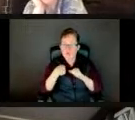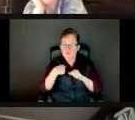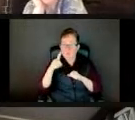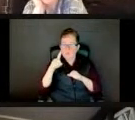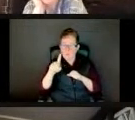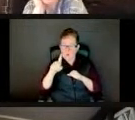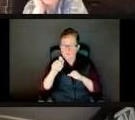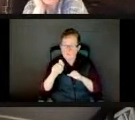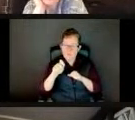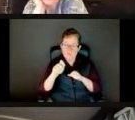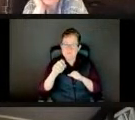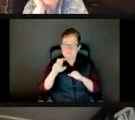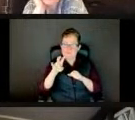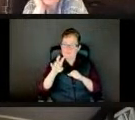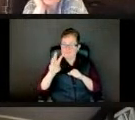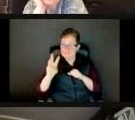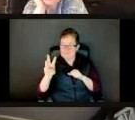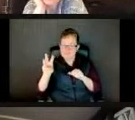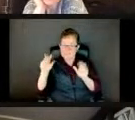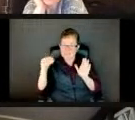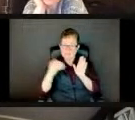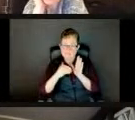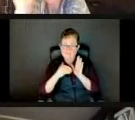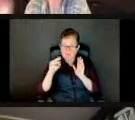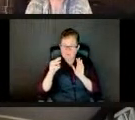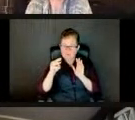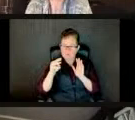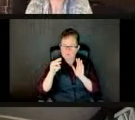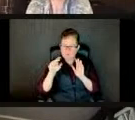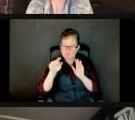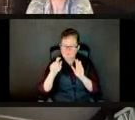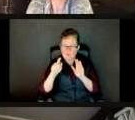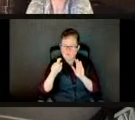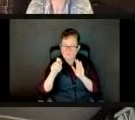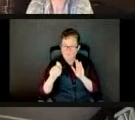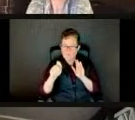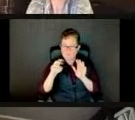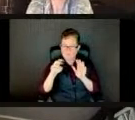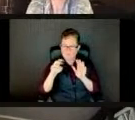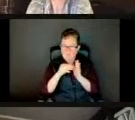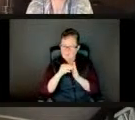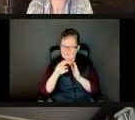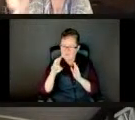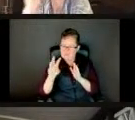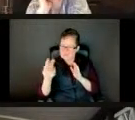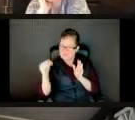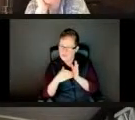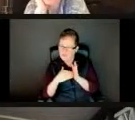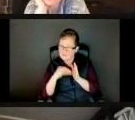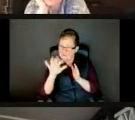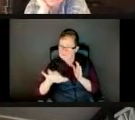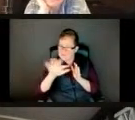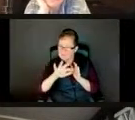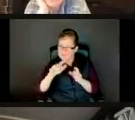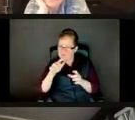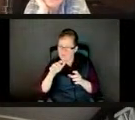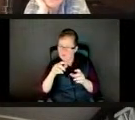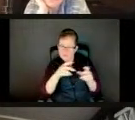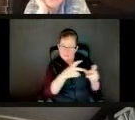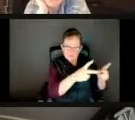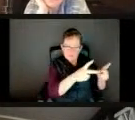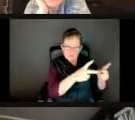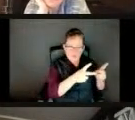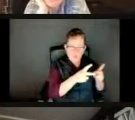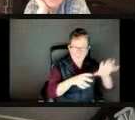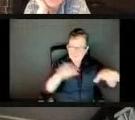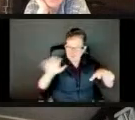1,476,000 and some change, if I said that correctly. Do either of these locations, the ones that were kind of top, the top